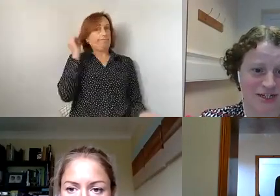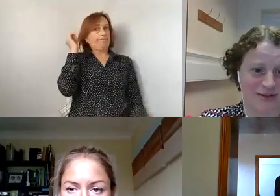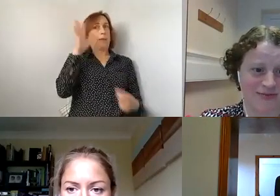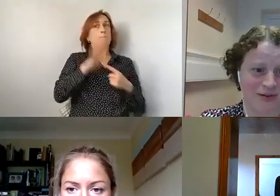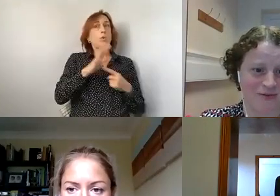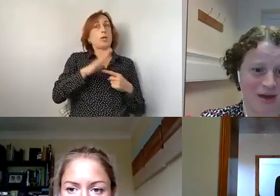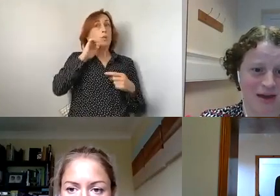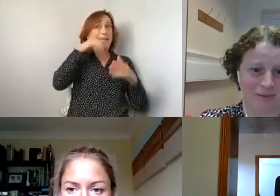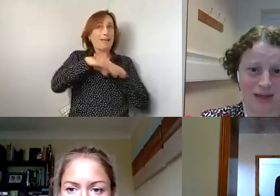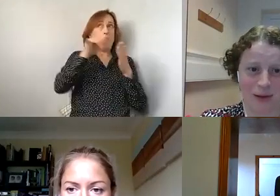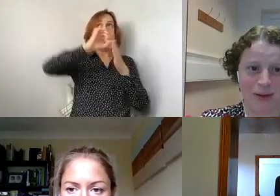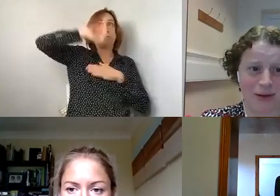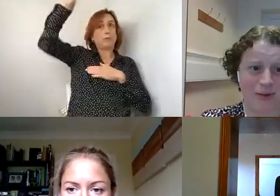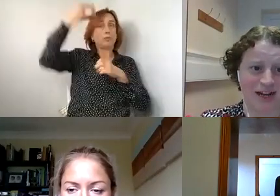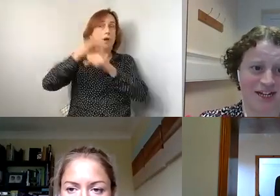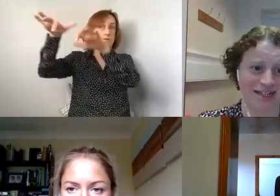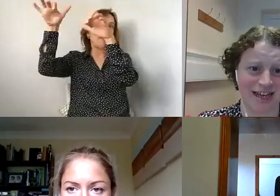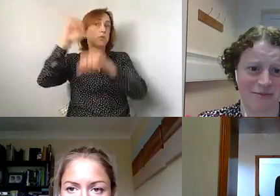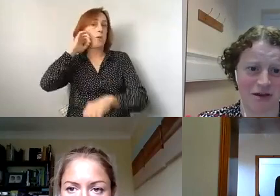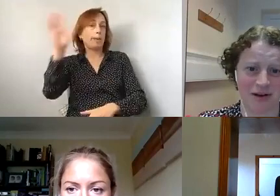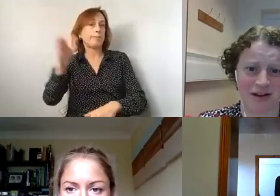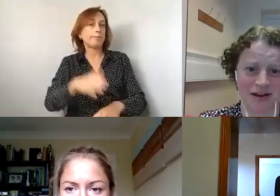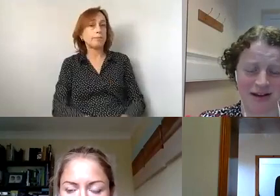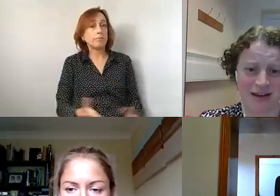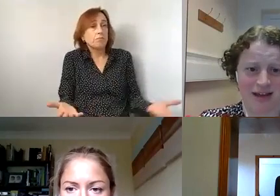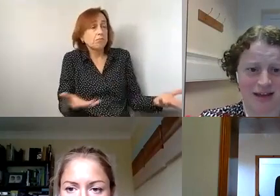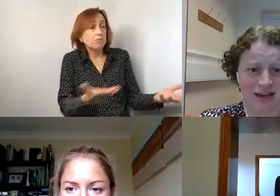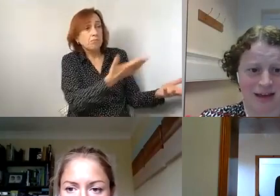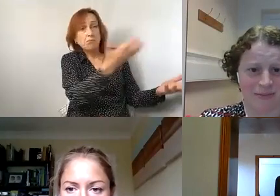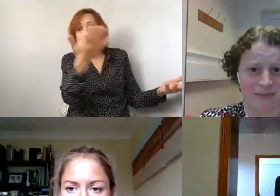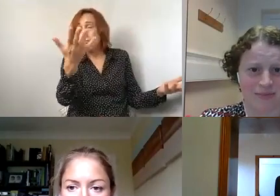those issues of you know, people who are shielding at the moment, and